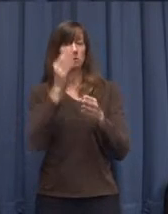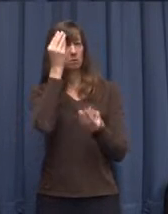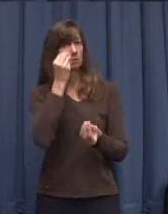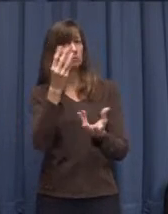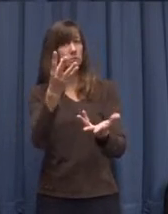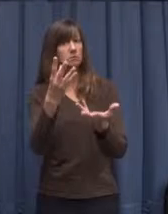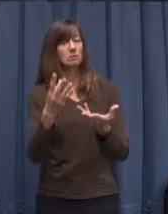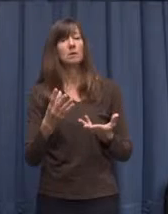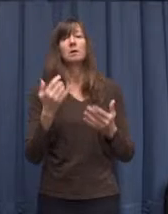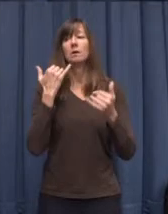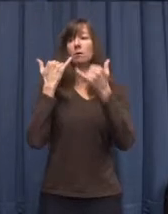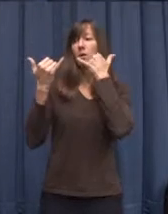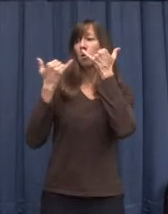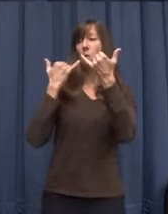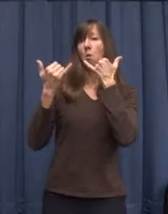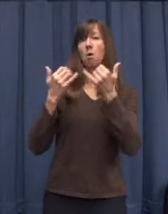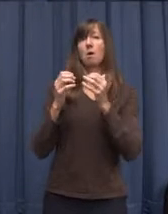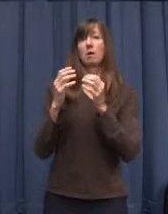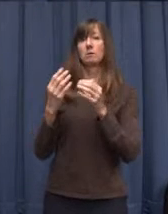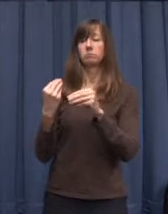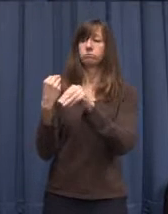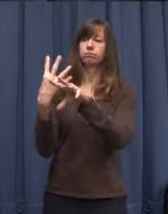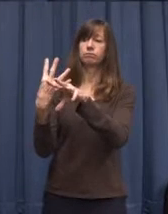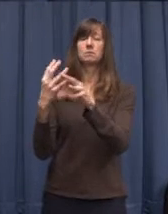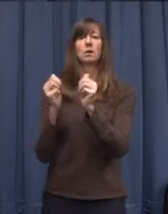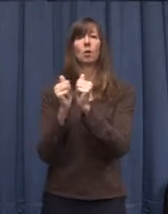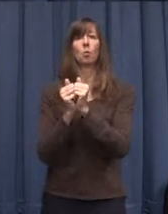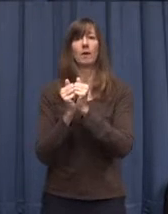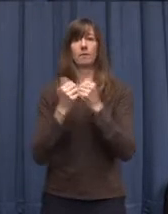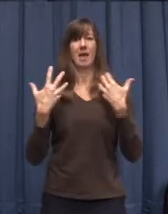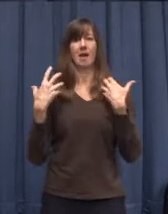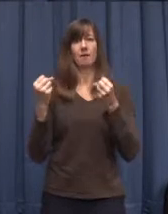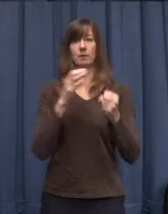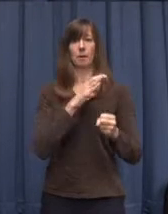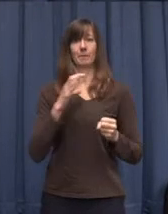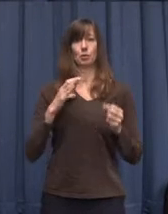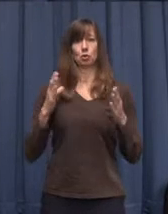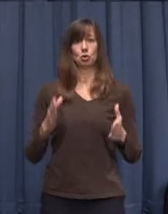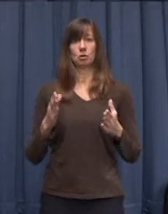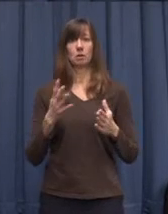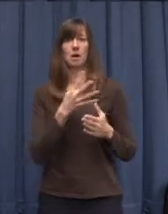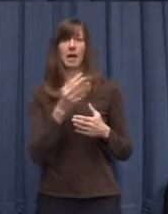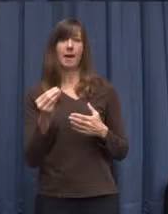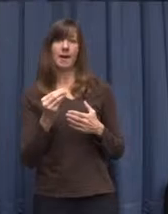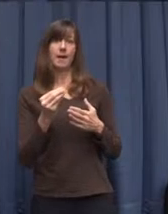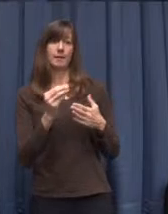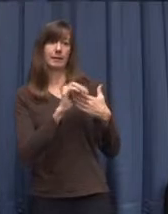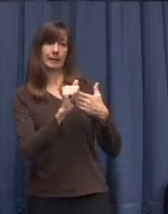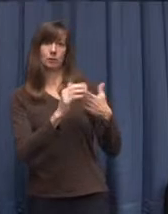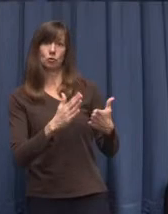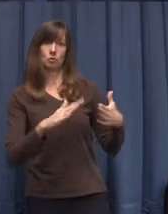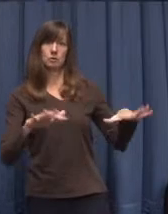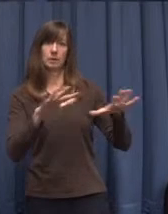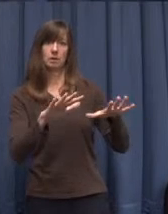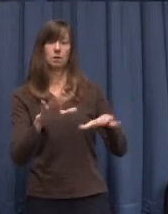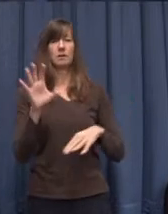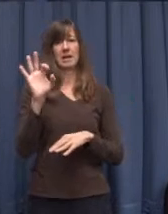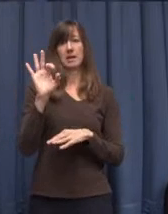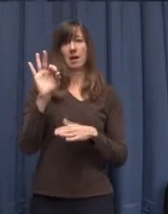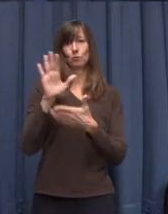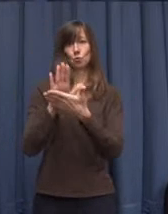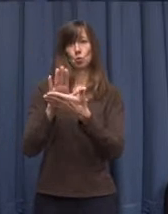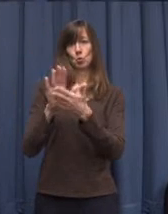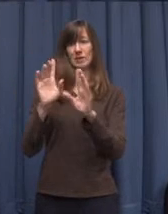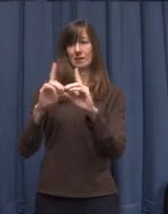health commissioner and our senior team here at the county with all of our 9 school districts, continue to work very closely